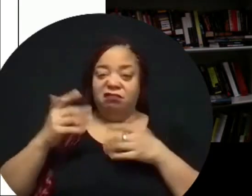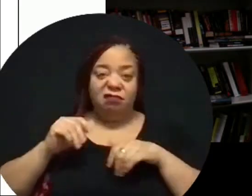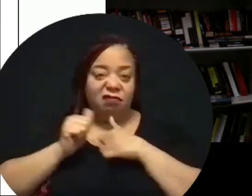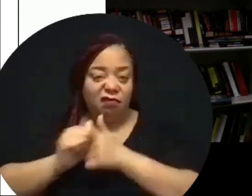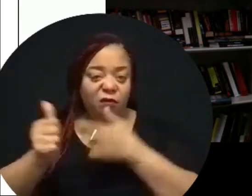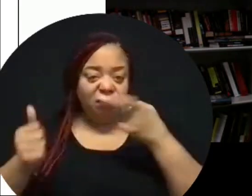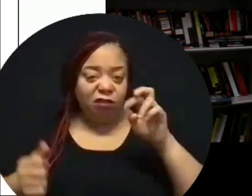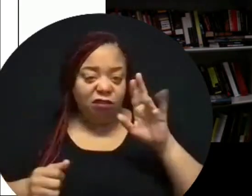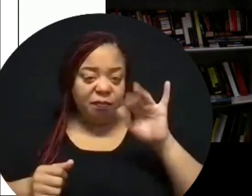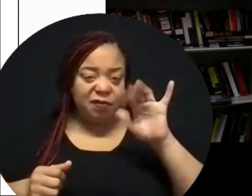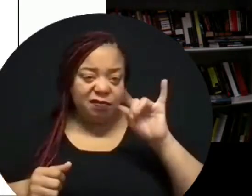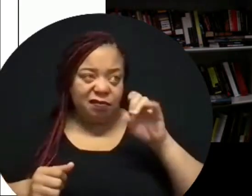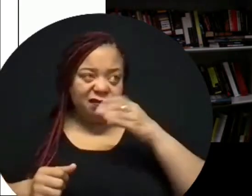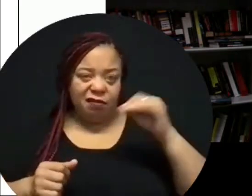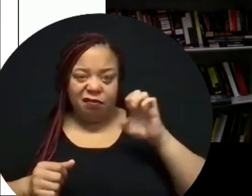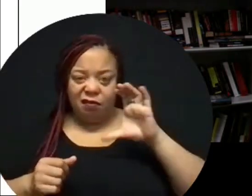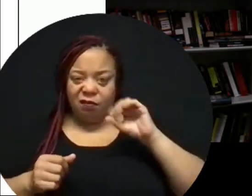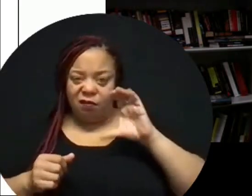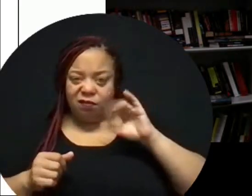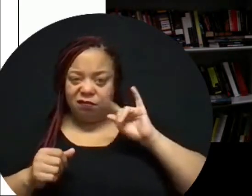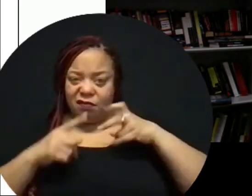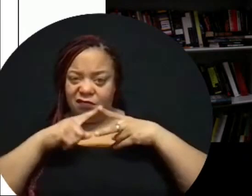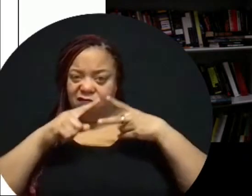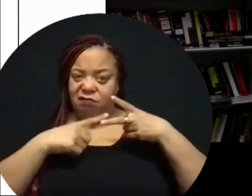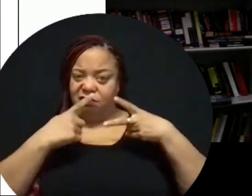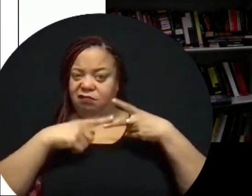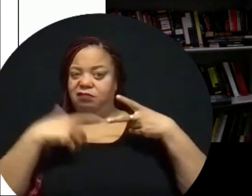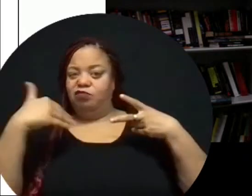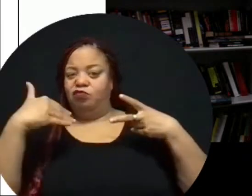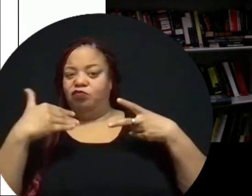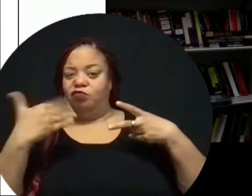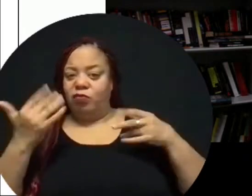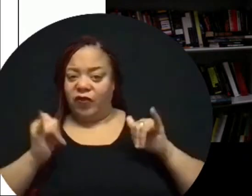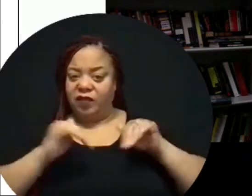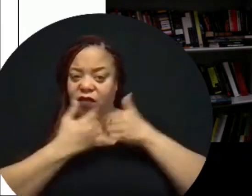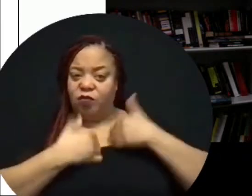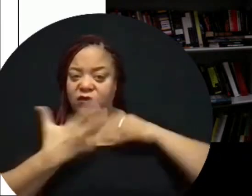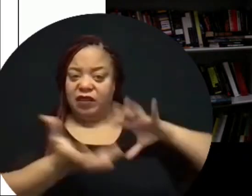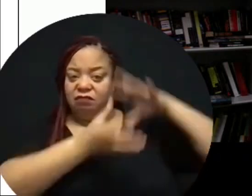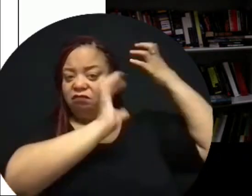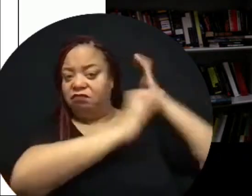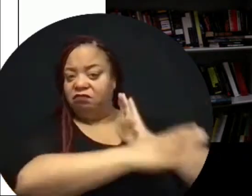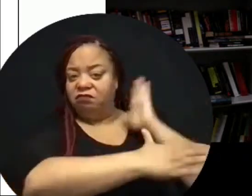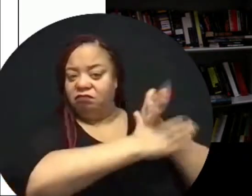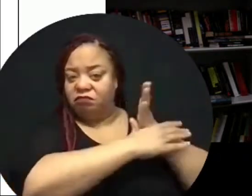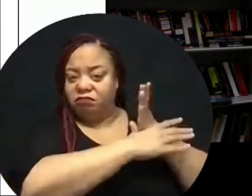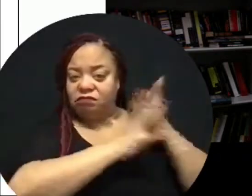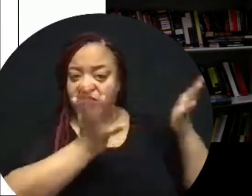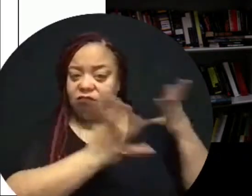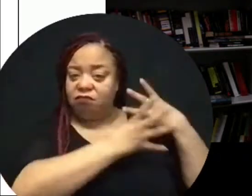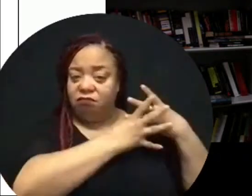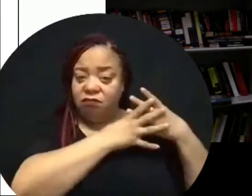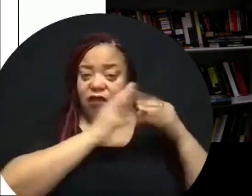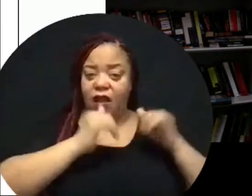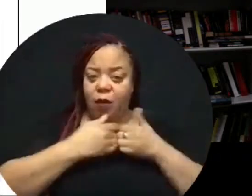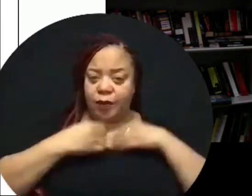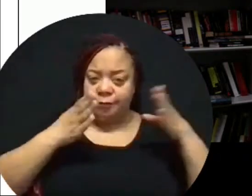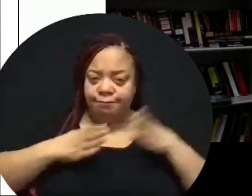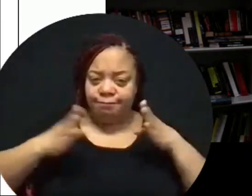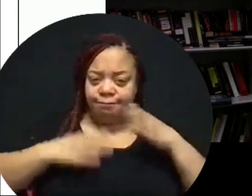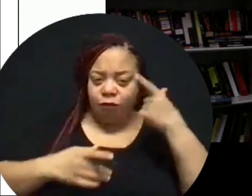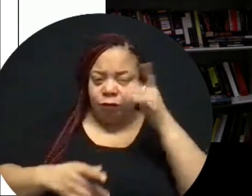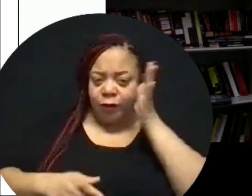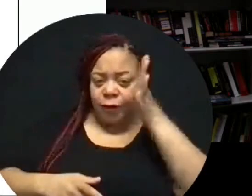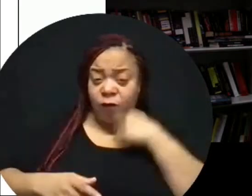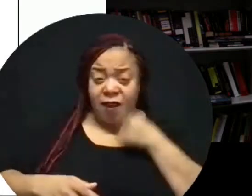with Cooperation Jackson, in the face of COVID, called for a general strike to